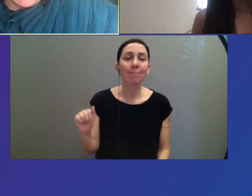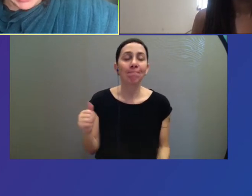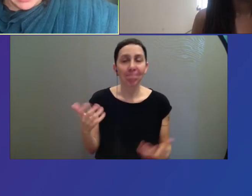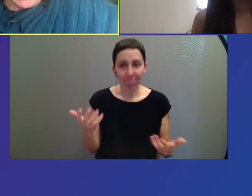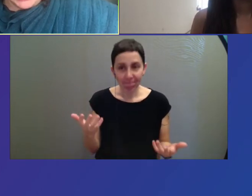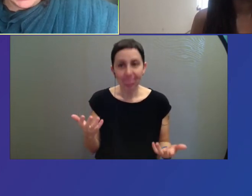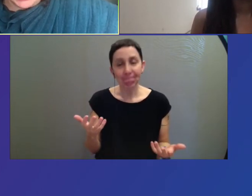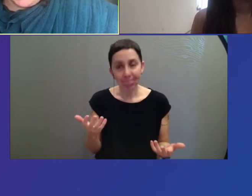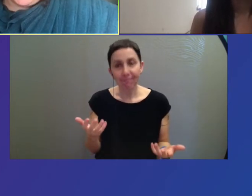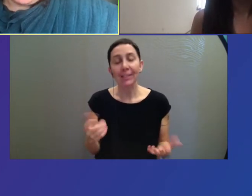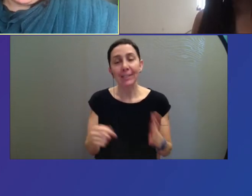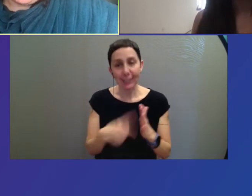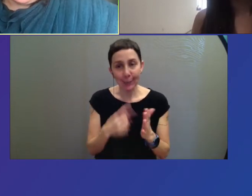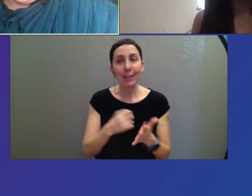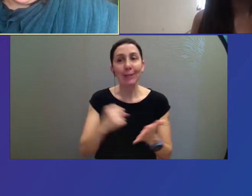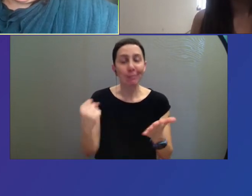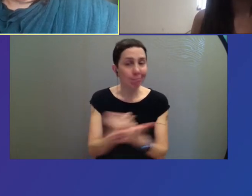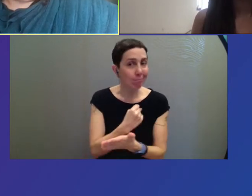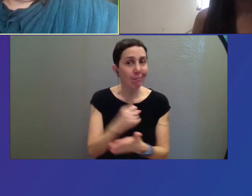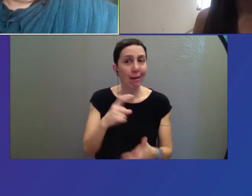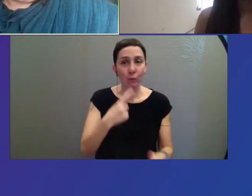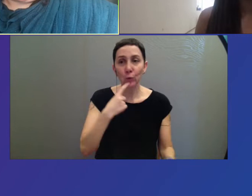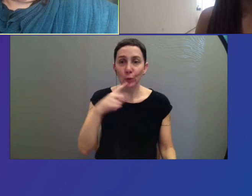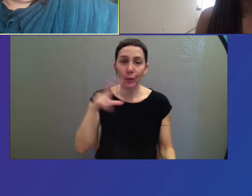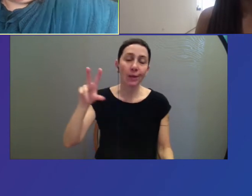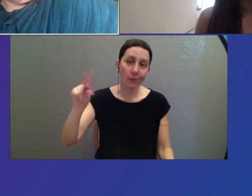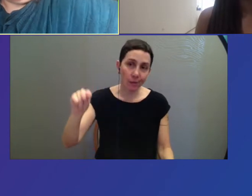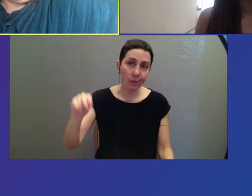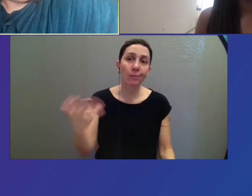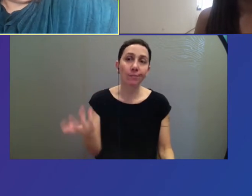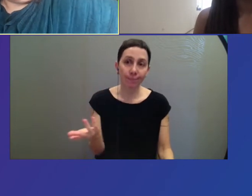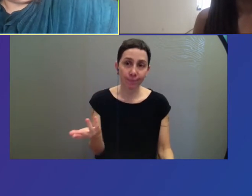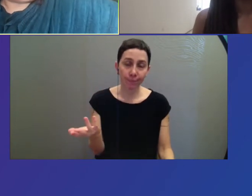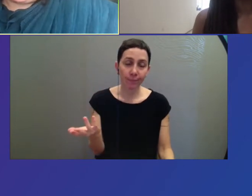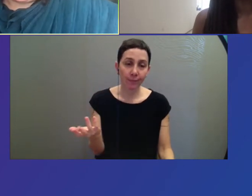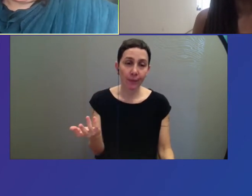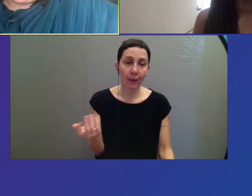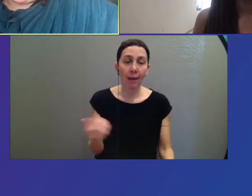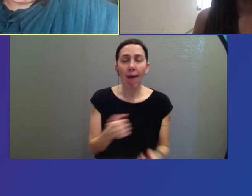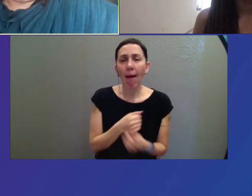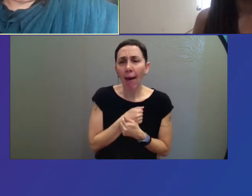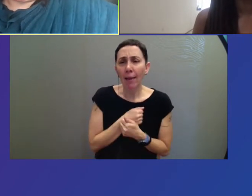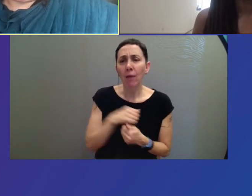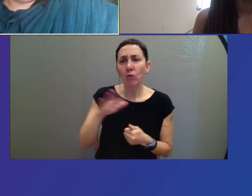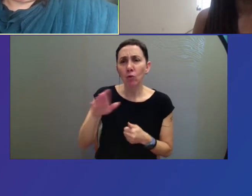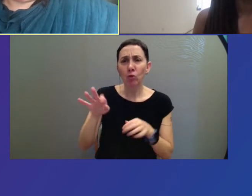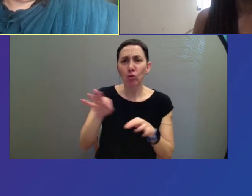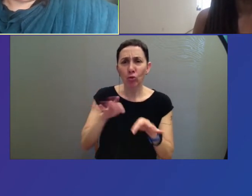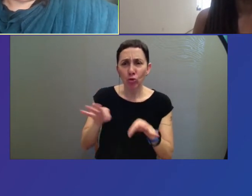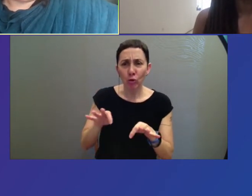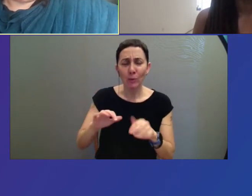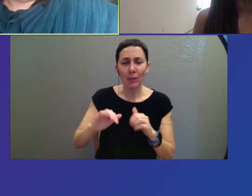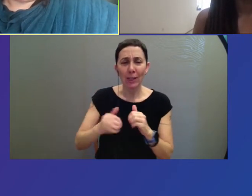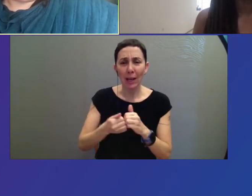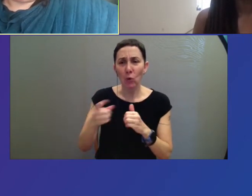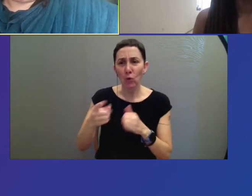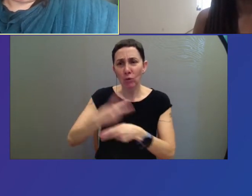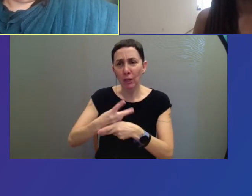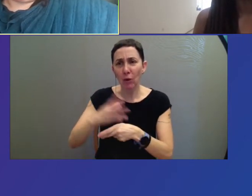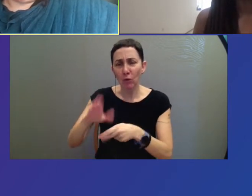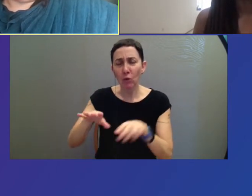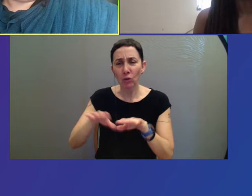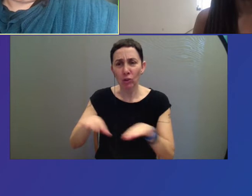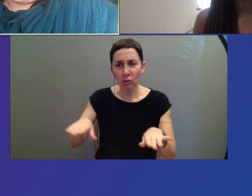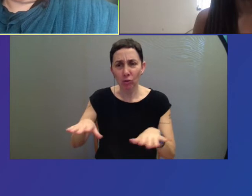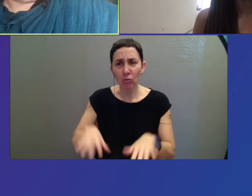unfortunate sometimes. And I love hearing your description of how you're raising your kids, because I do